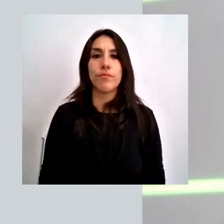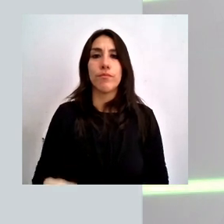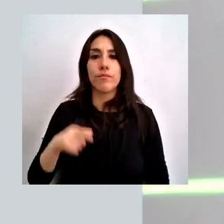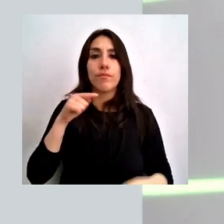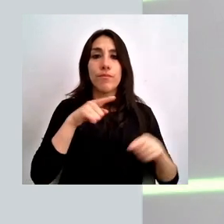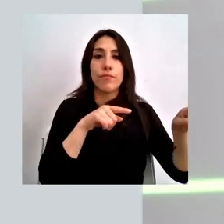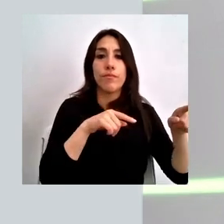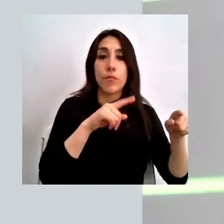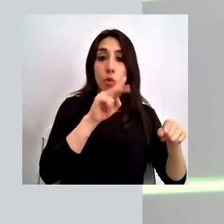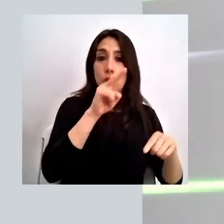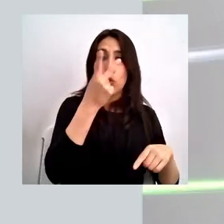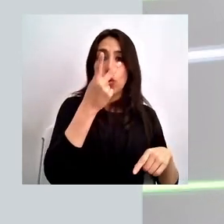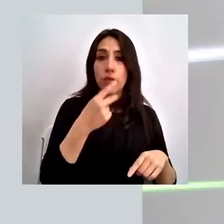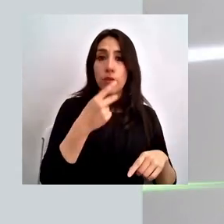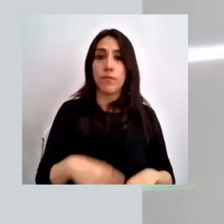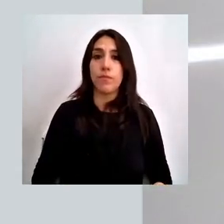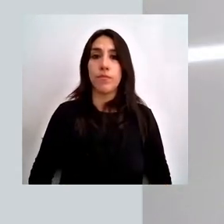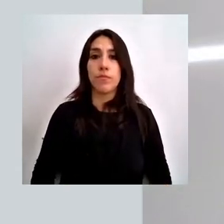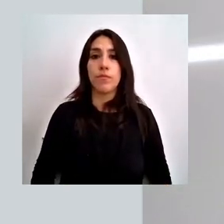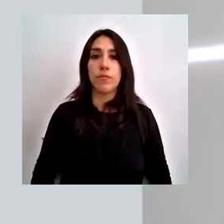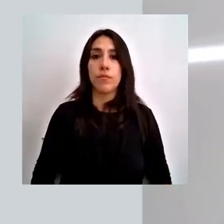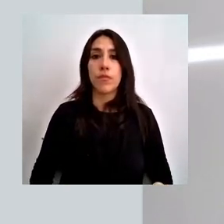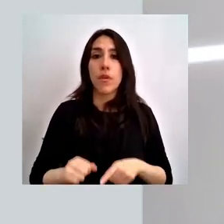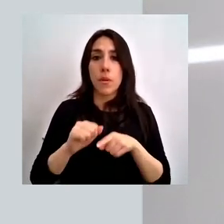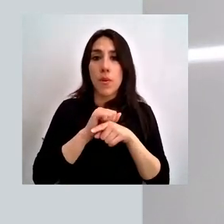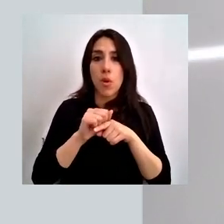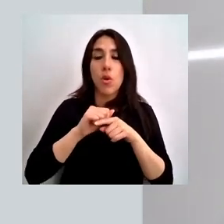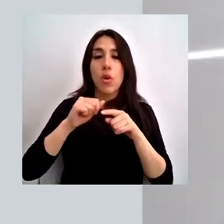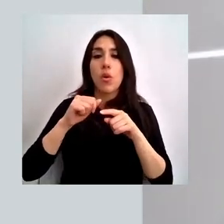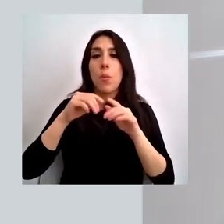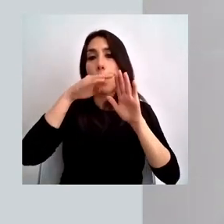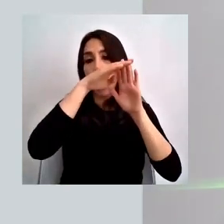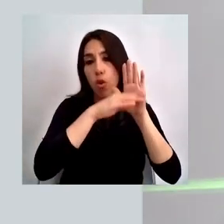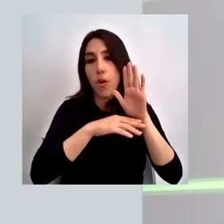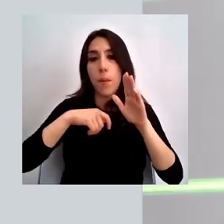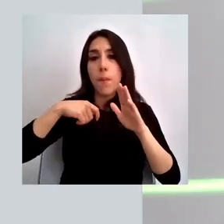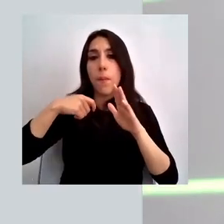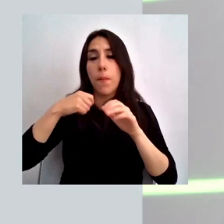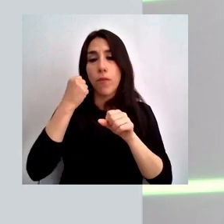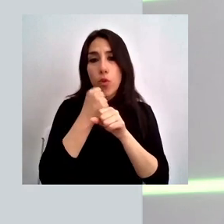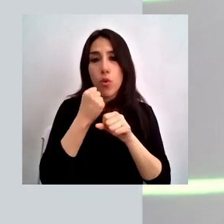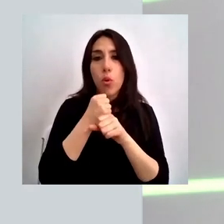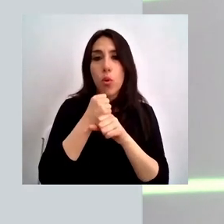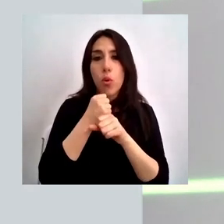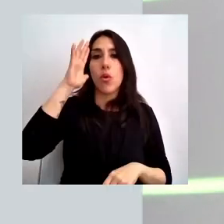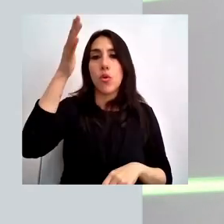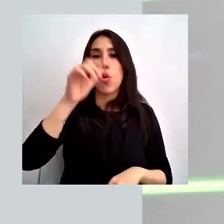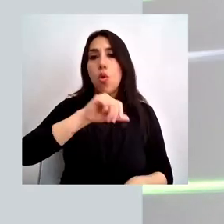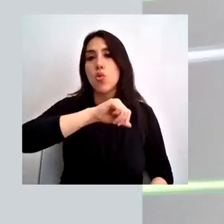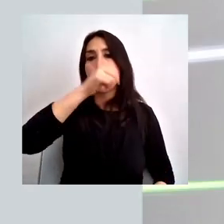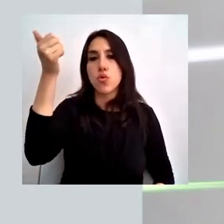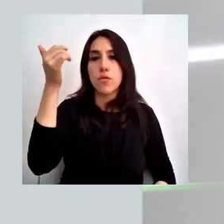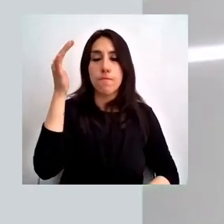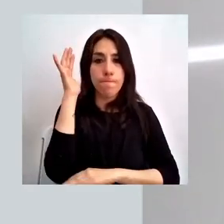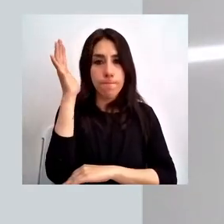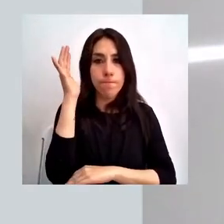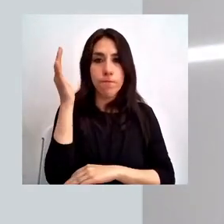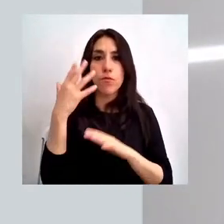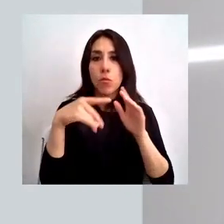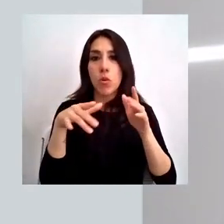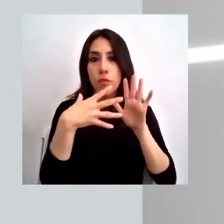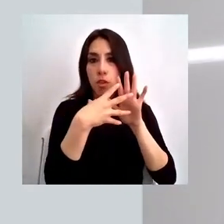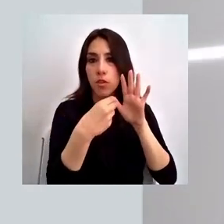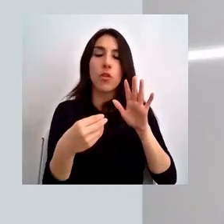in Channel 2 public programs, training and employment, and after public programs model of labor